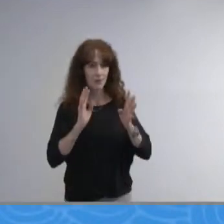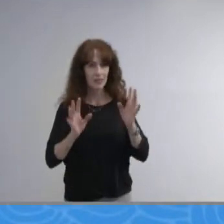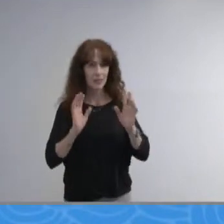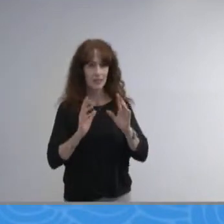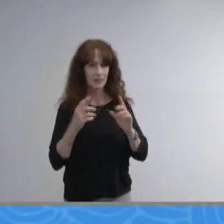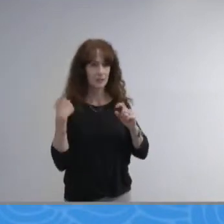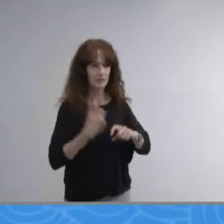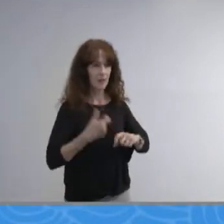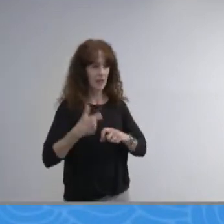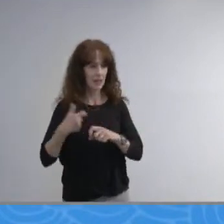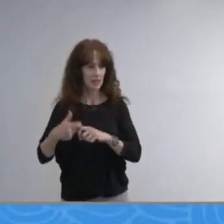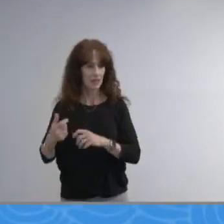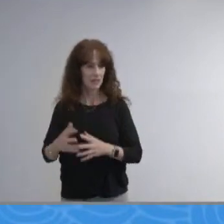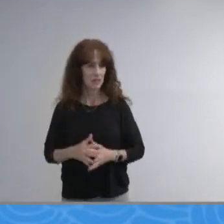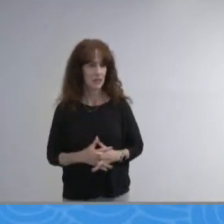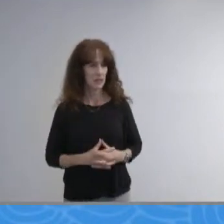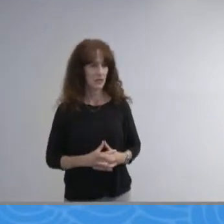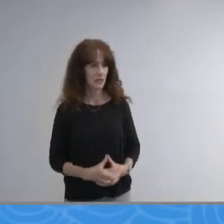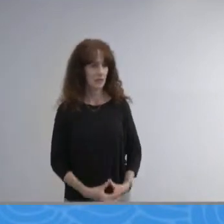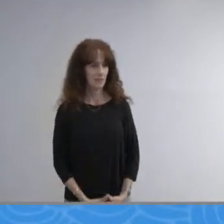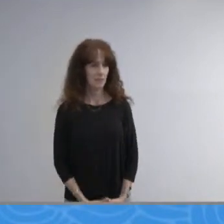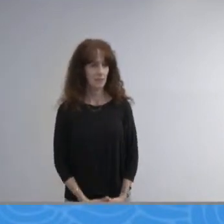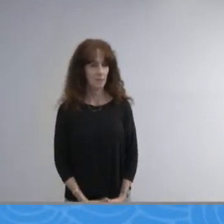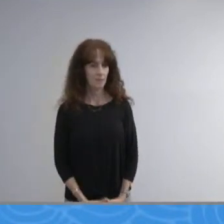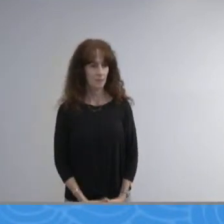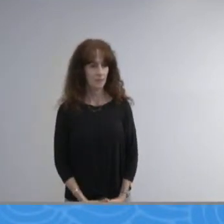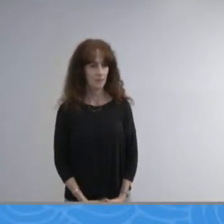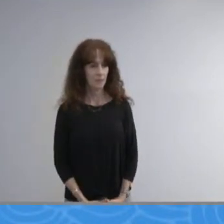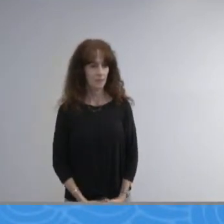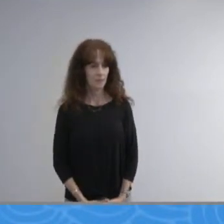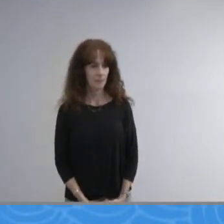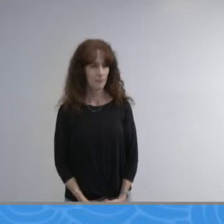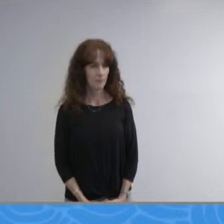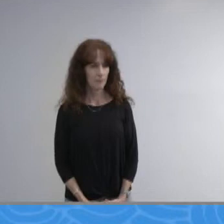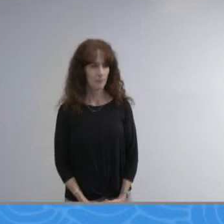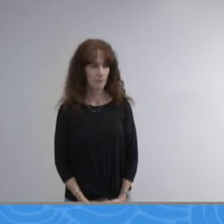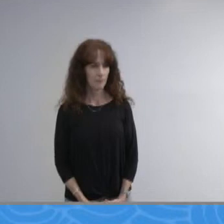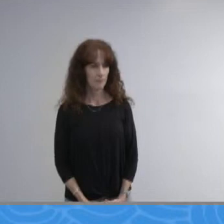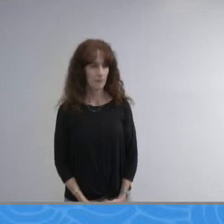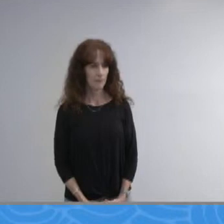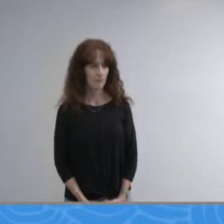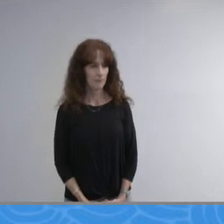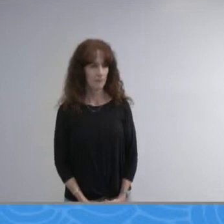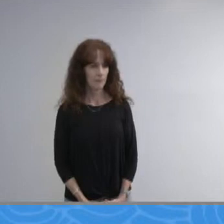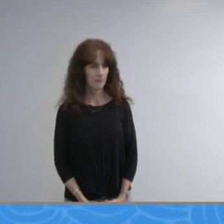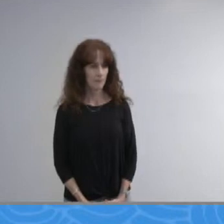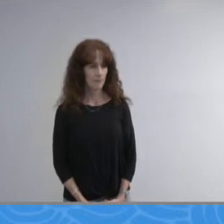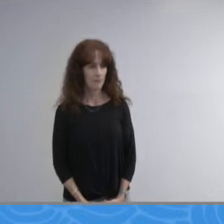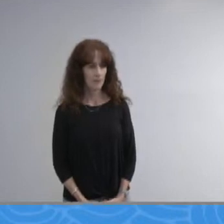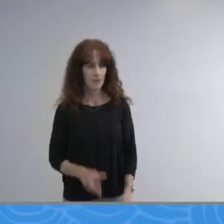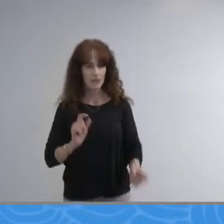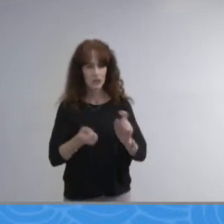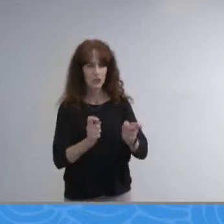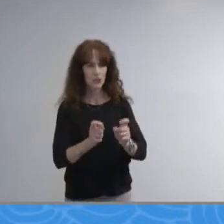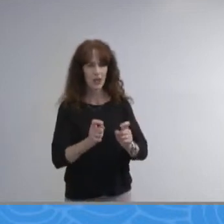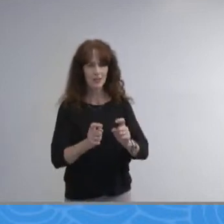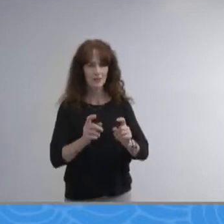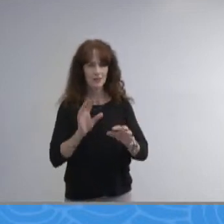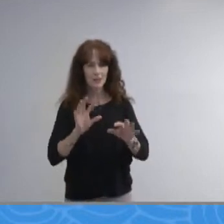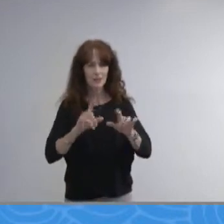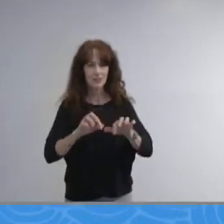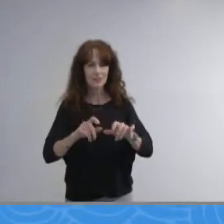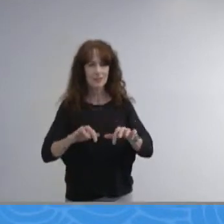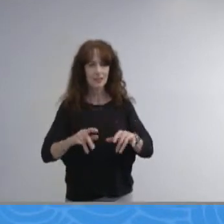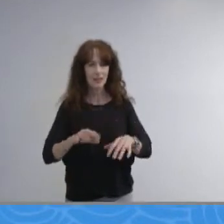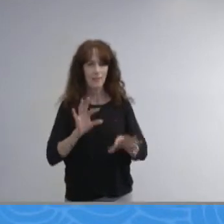entrar al canal y seleccionar inglés? ¿Inglés? Okay. Ajá. Okay, there you go. Okay.